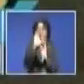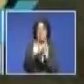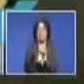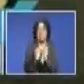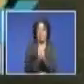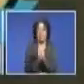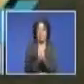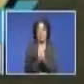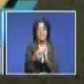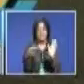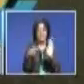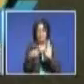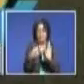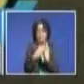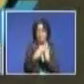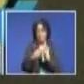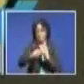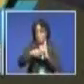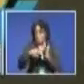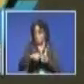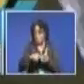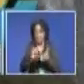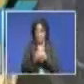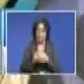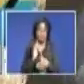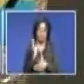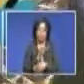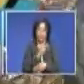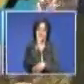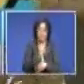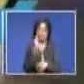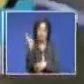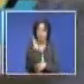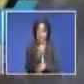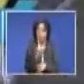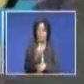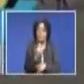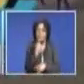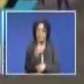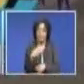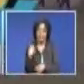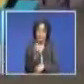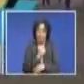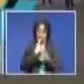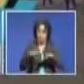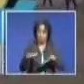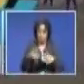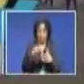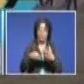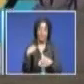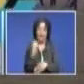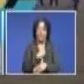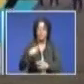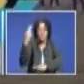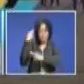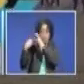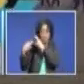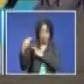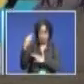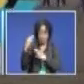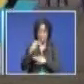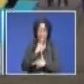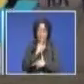It means that we need to always let our children know what our history is all about and